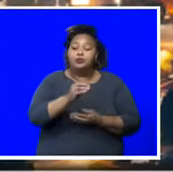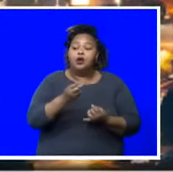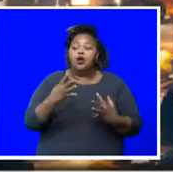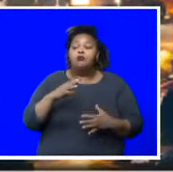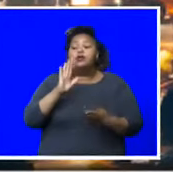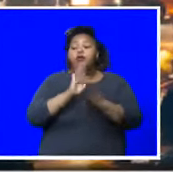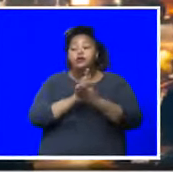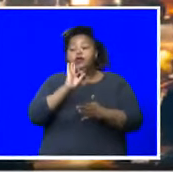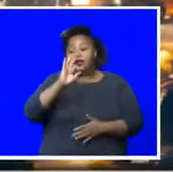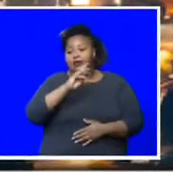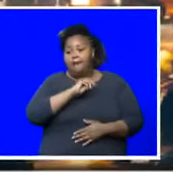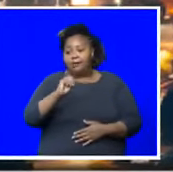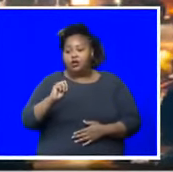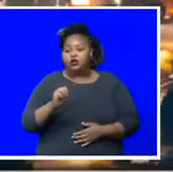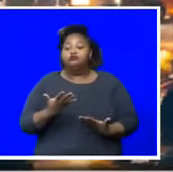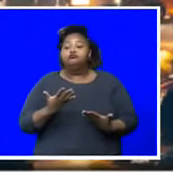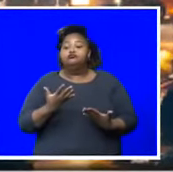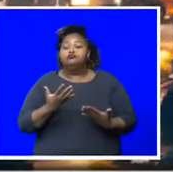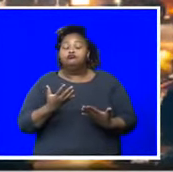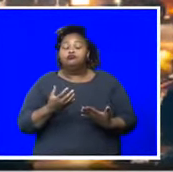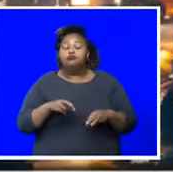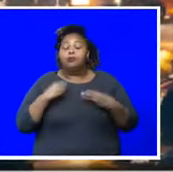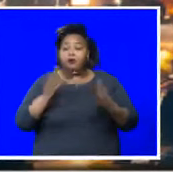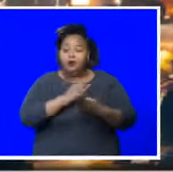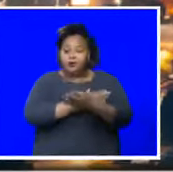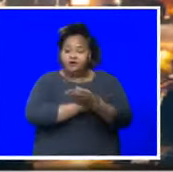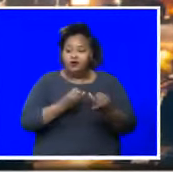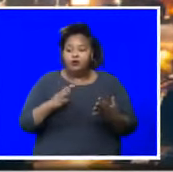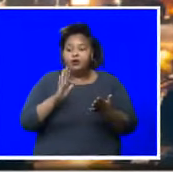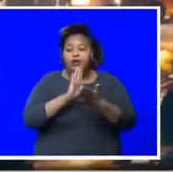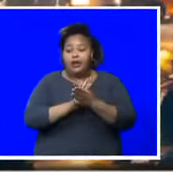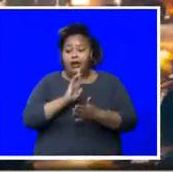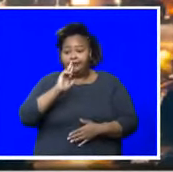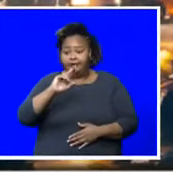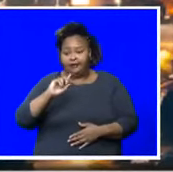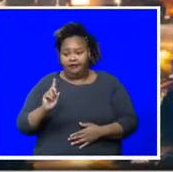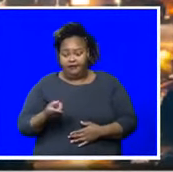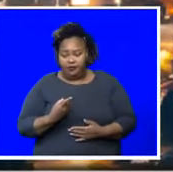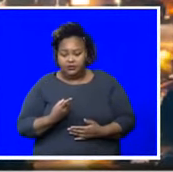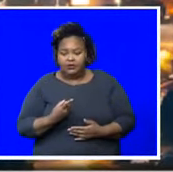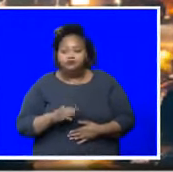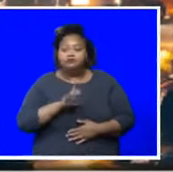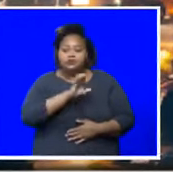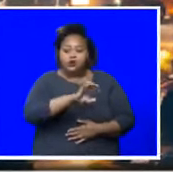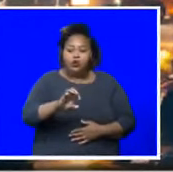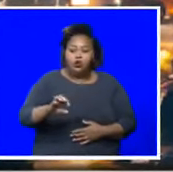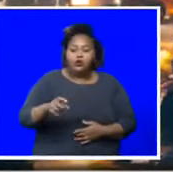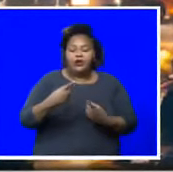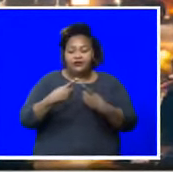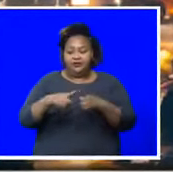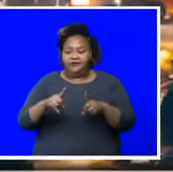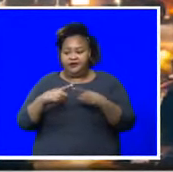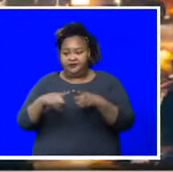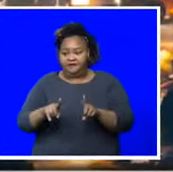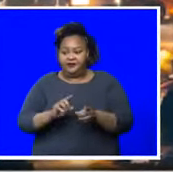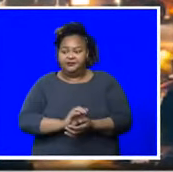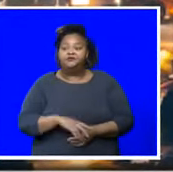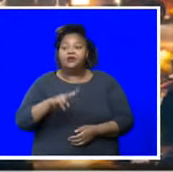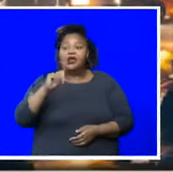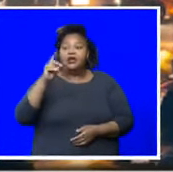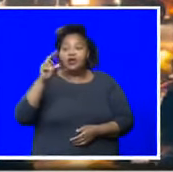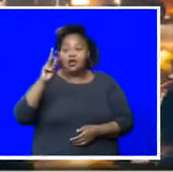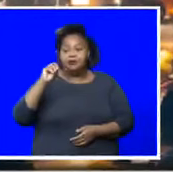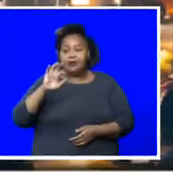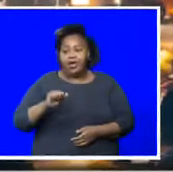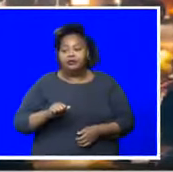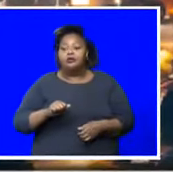kubantu labangetulu kwa 18,000 labesuka etingundleni letahlukene kanze ke kusho komcondzisi wohlangothilo etehlakalo ebandleni leliphungaka